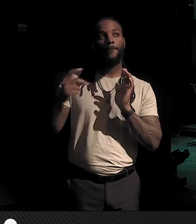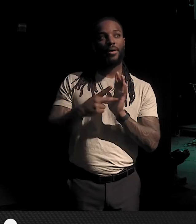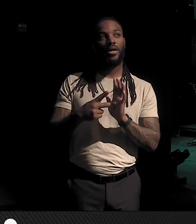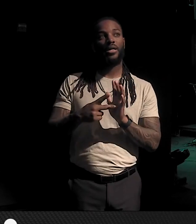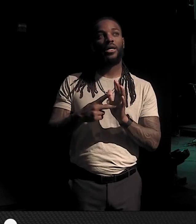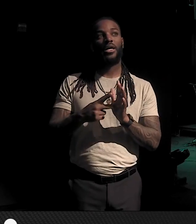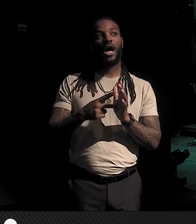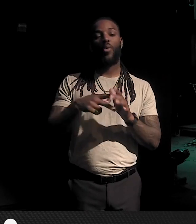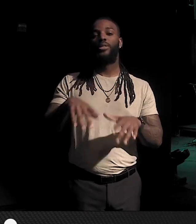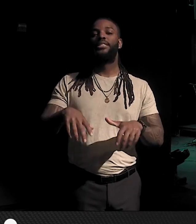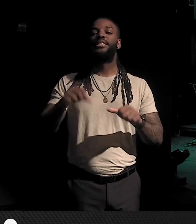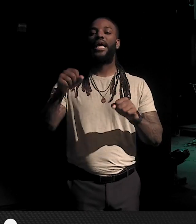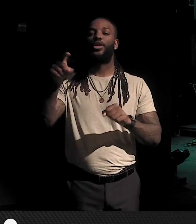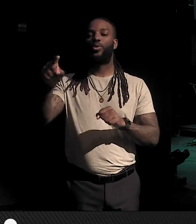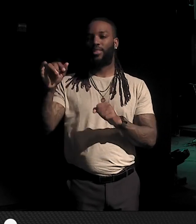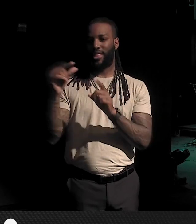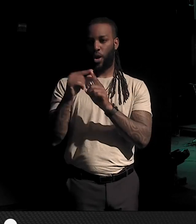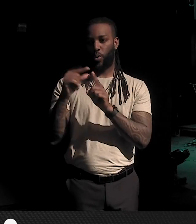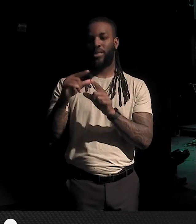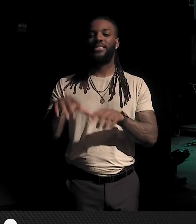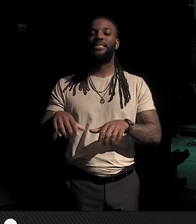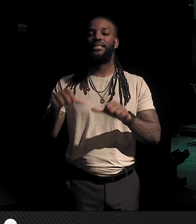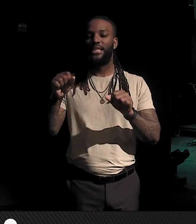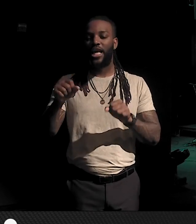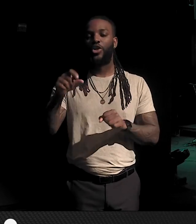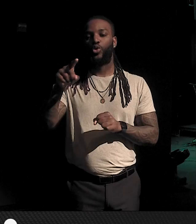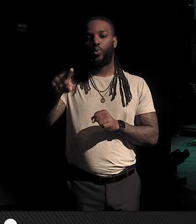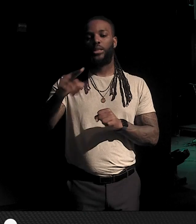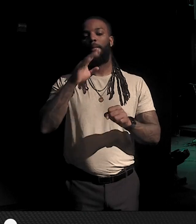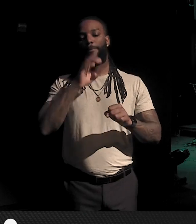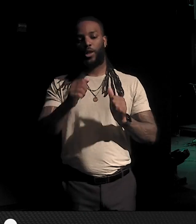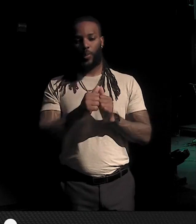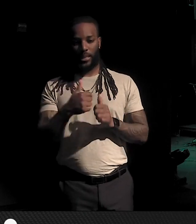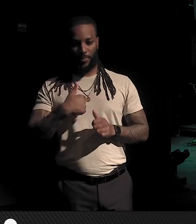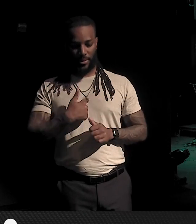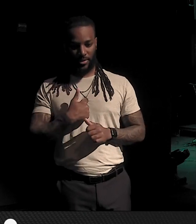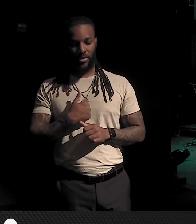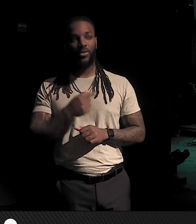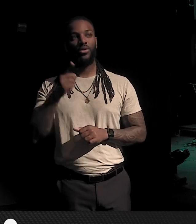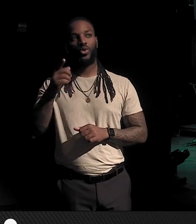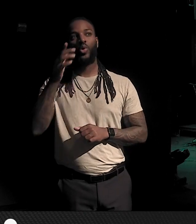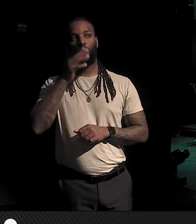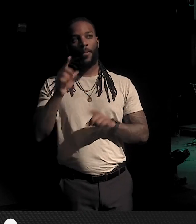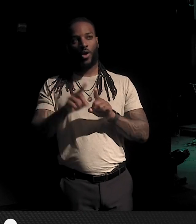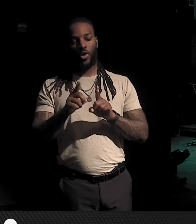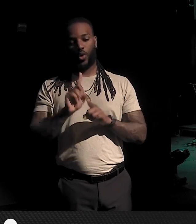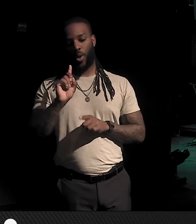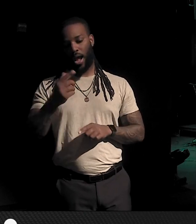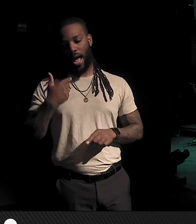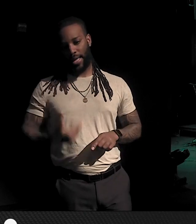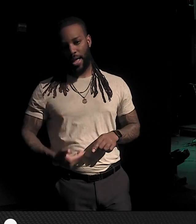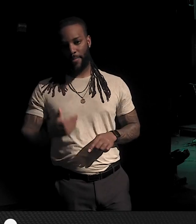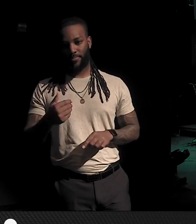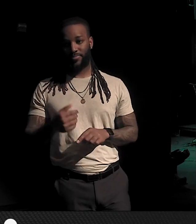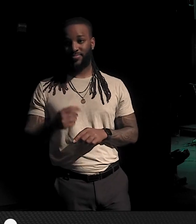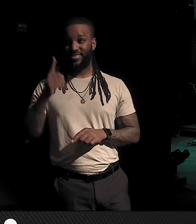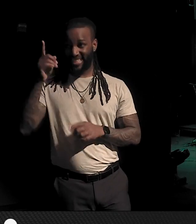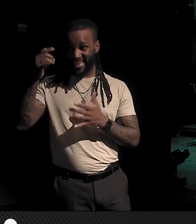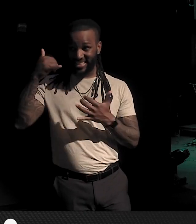take you. There's that verb again. I will take you to be with me, that you may be also where I am. He's still courting